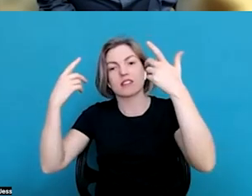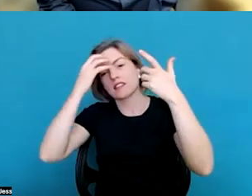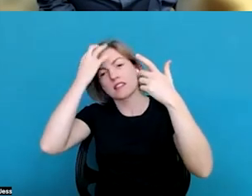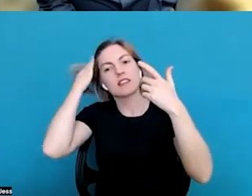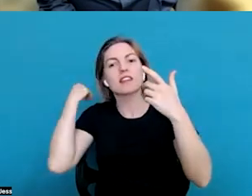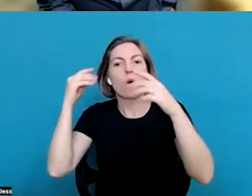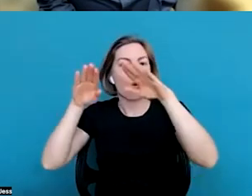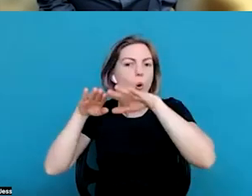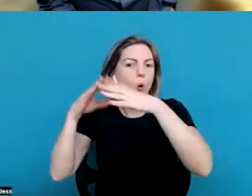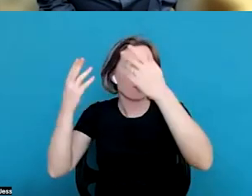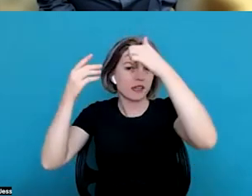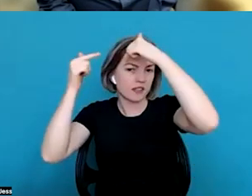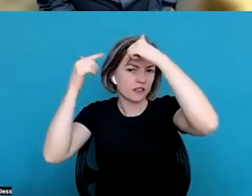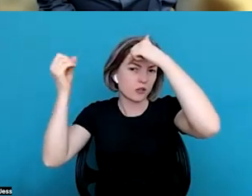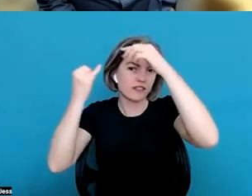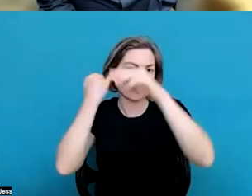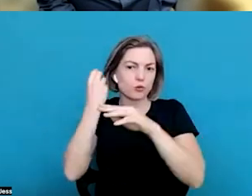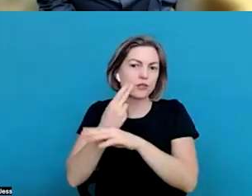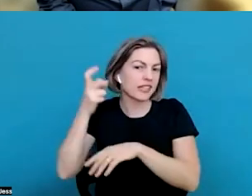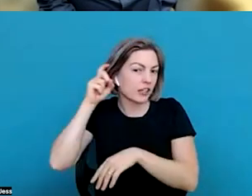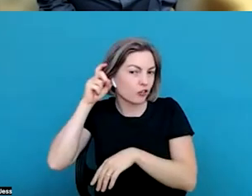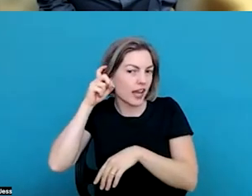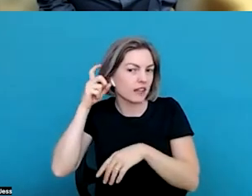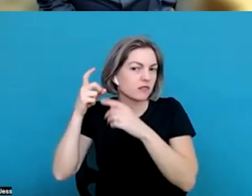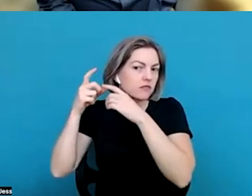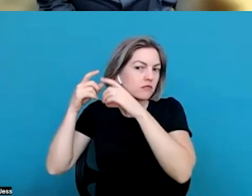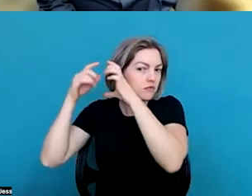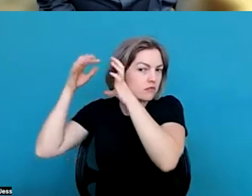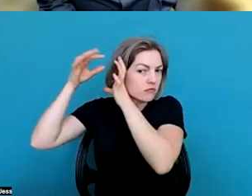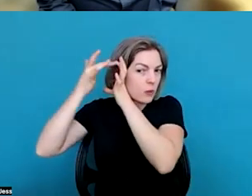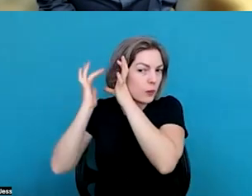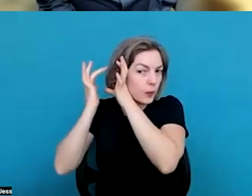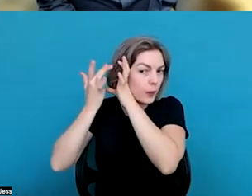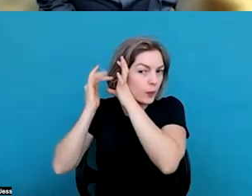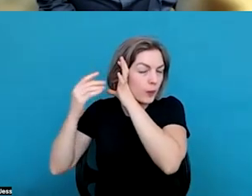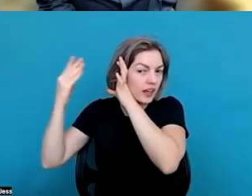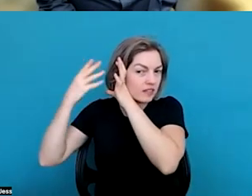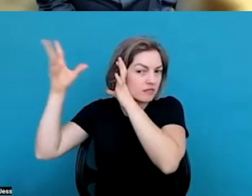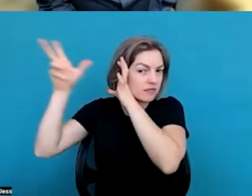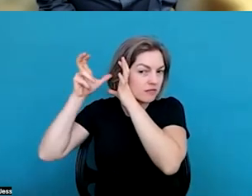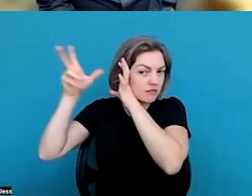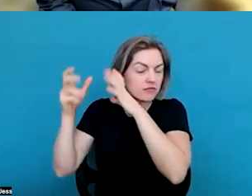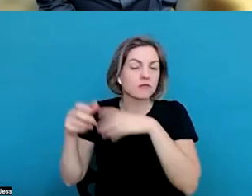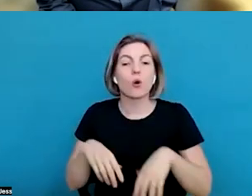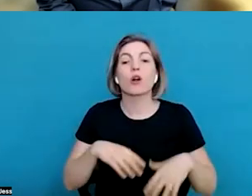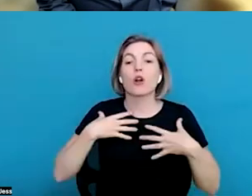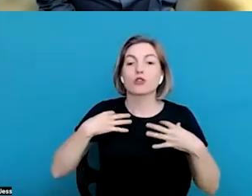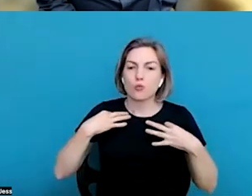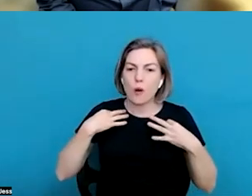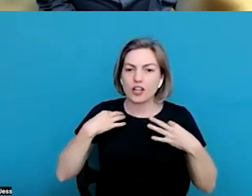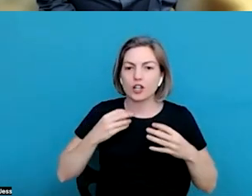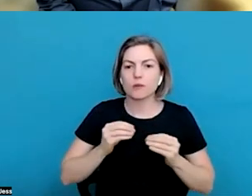an opening. So if you use some kind of a hearing aid, the sound can travel more freely, or you want to change the shape of part of your sweater so that you can sit in a wheelchair